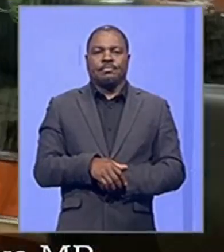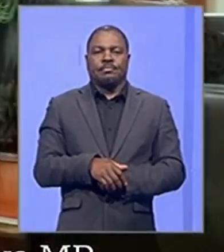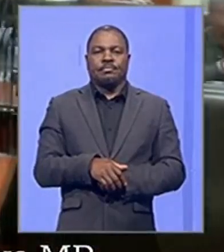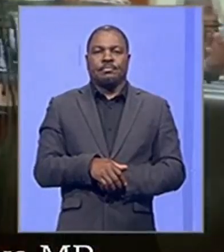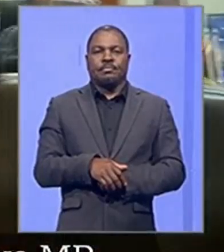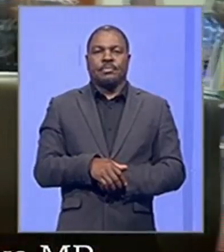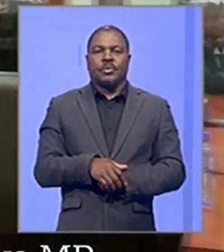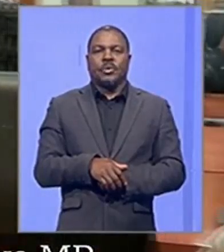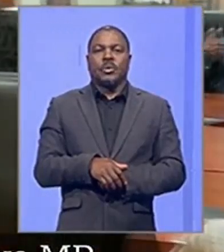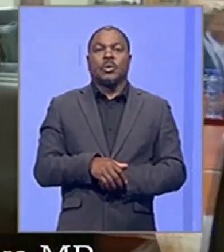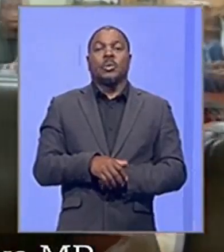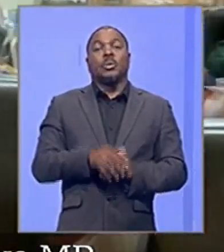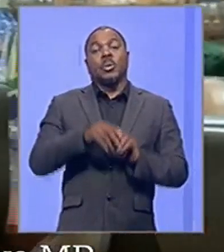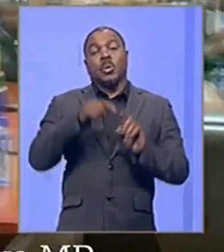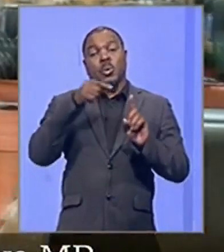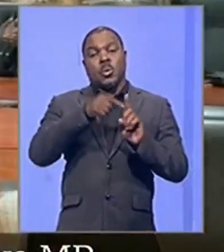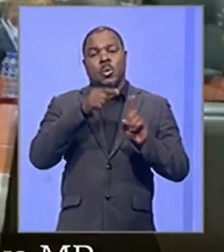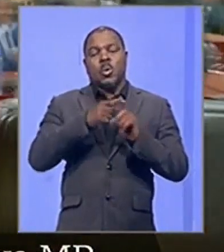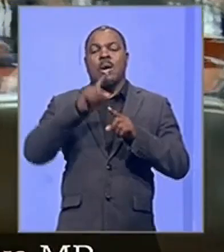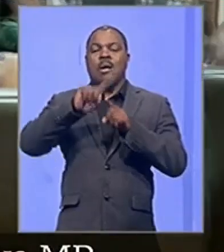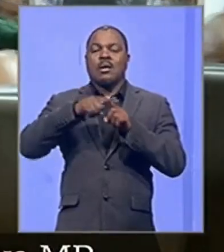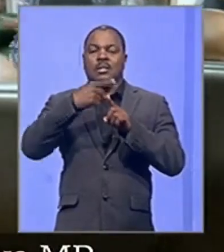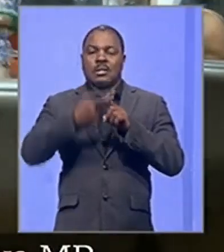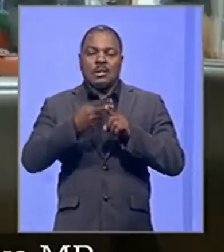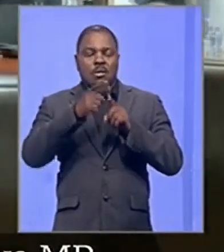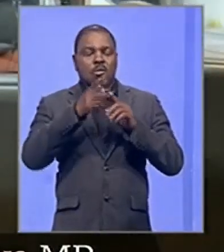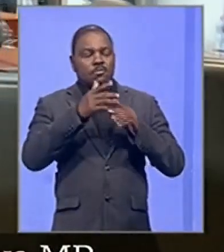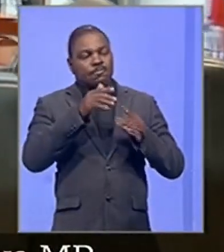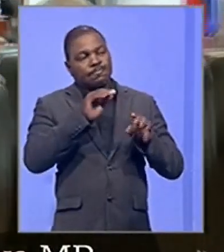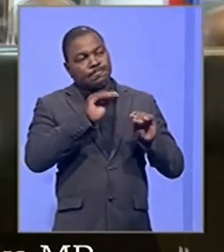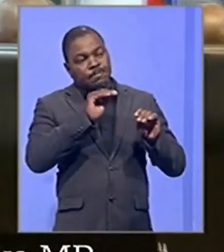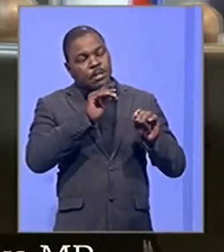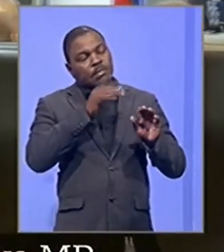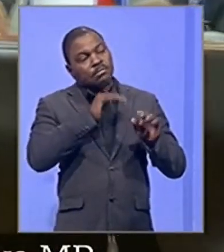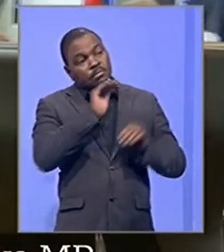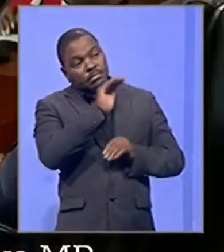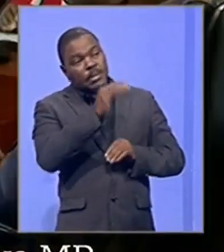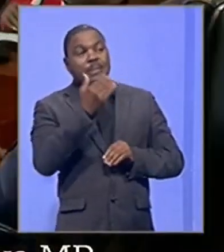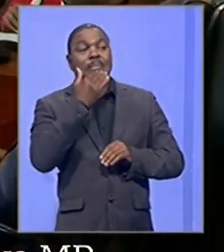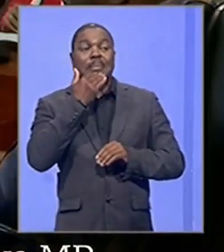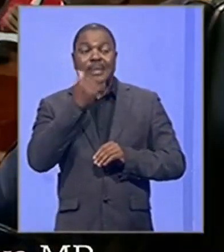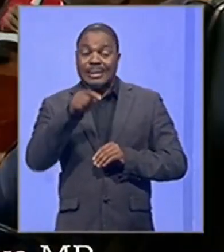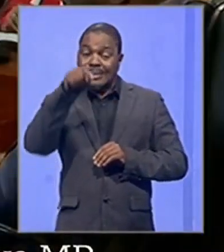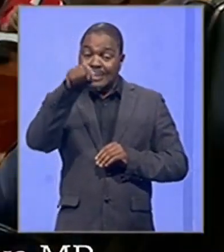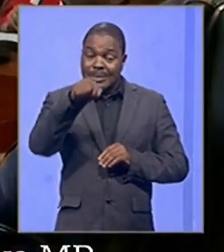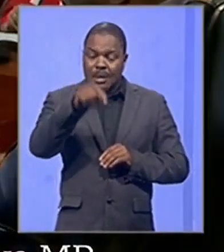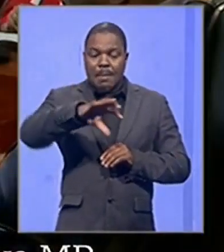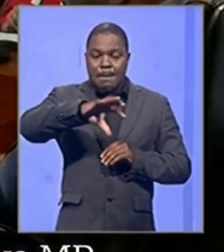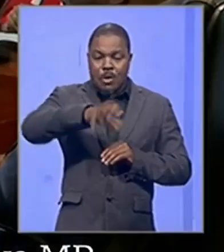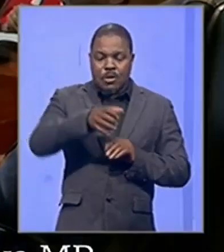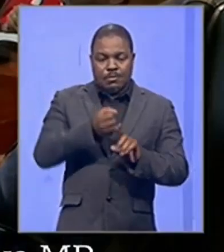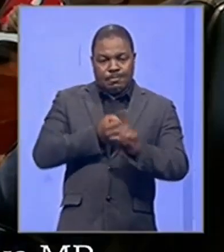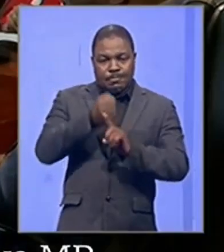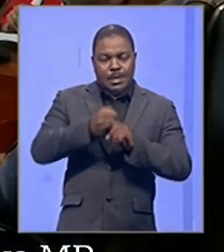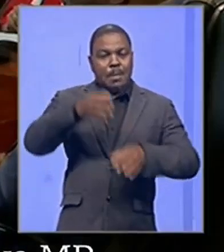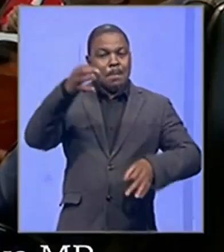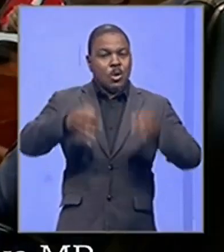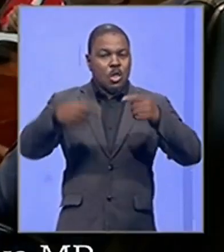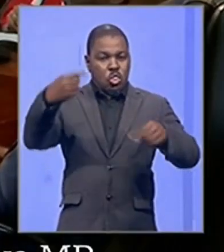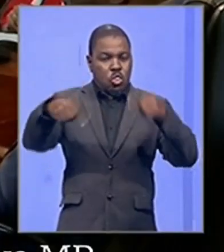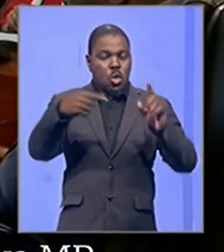Ka ge a filwe ditaelo tša khuduthamaga go lwantšha dipolao tša sepolotiki ka profenseng, Ndlovu o re o tla